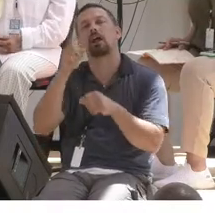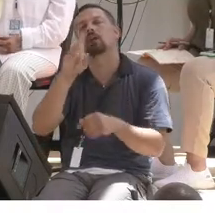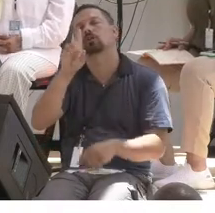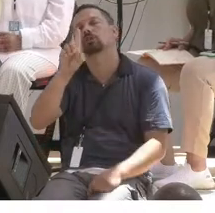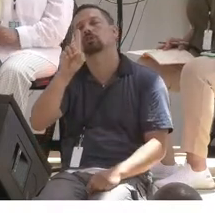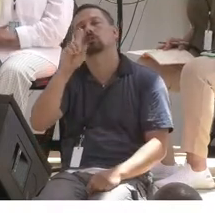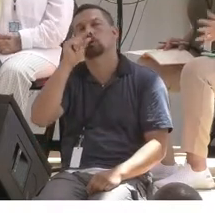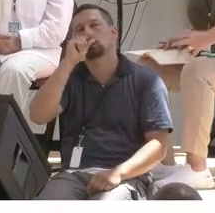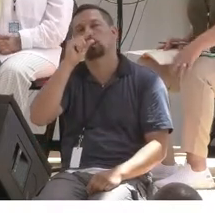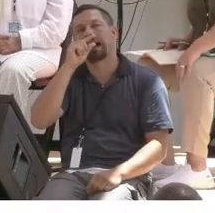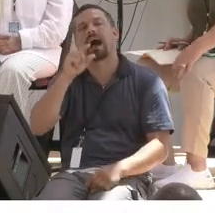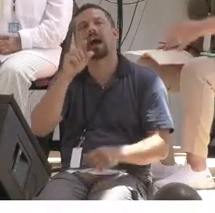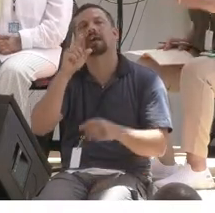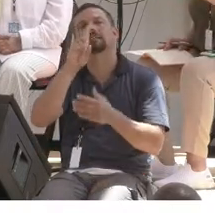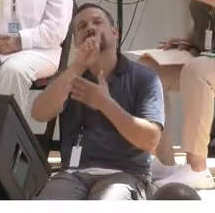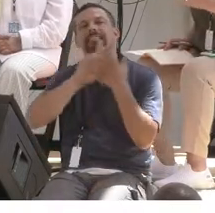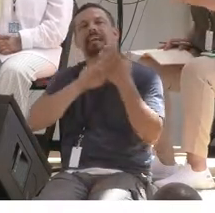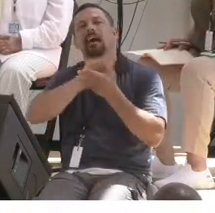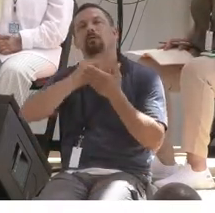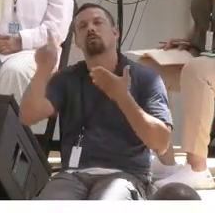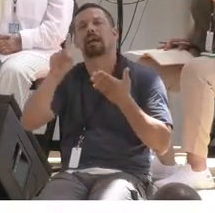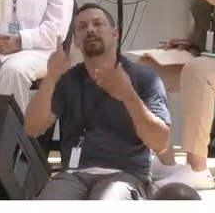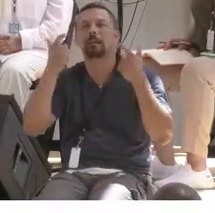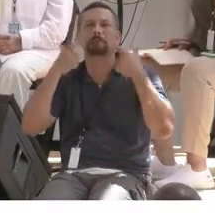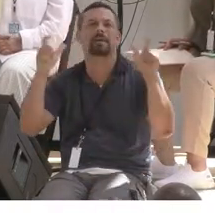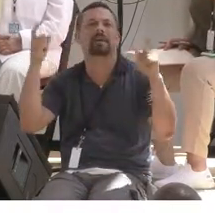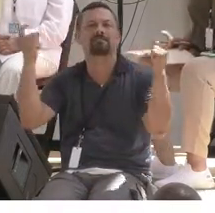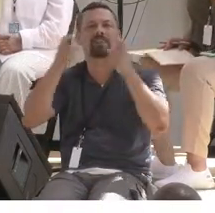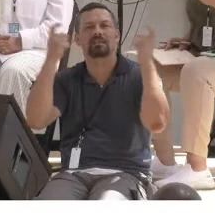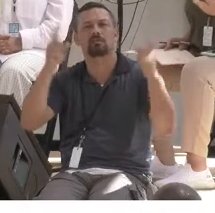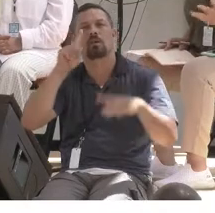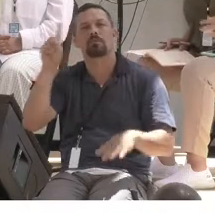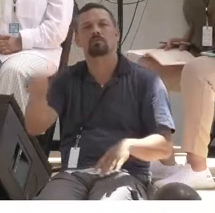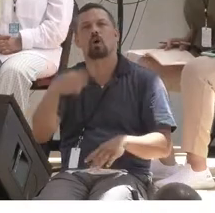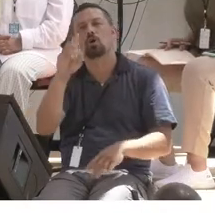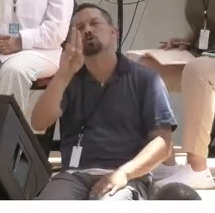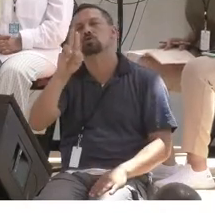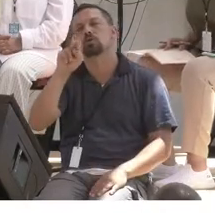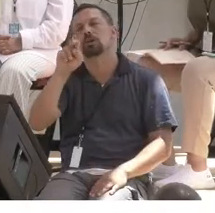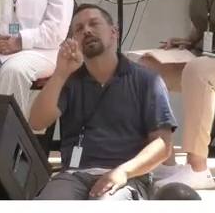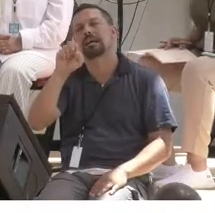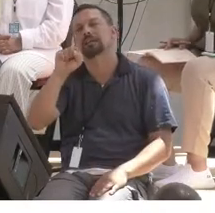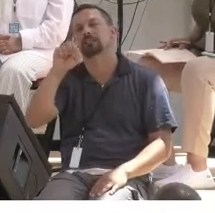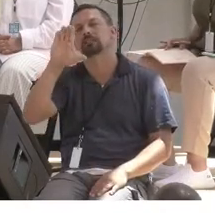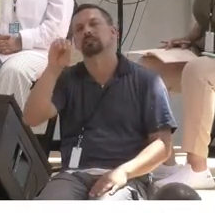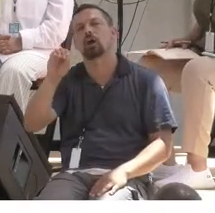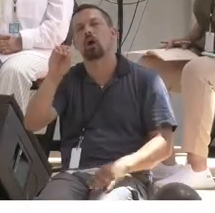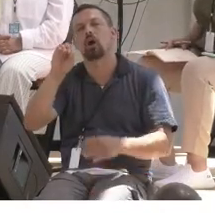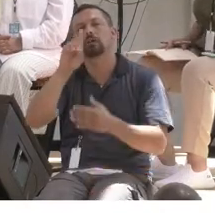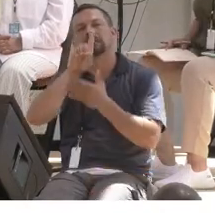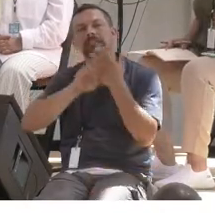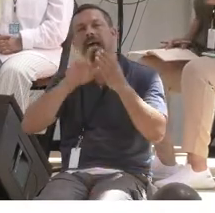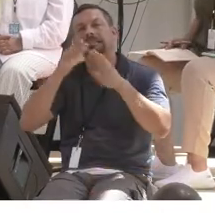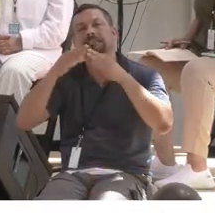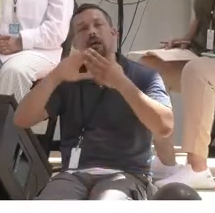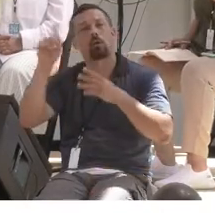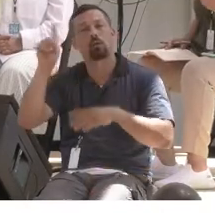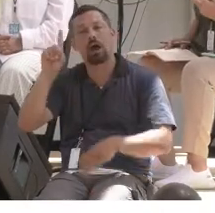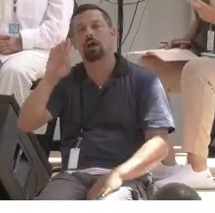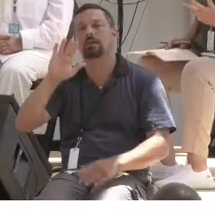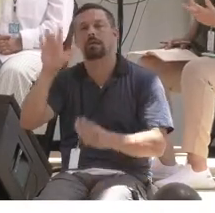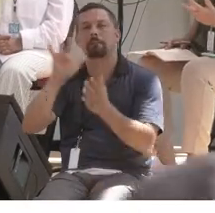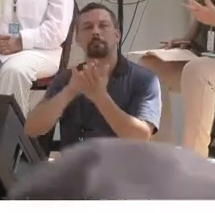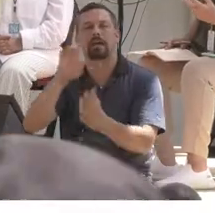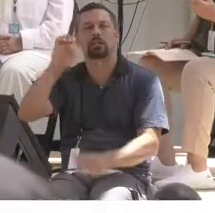a big design festival in Dubai, which is the only UNESCO city of design in the Middle East. What we